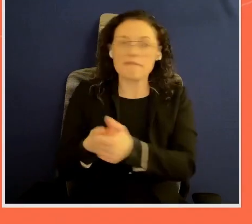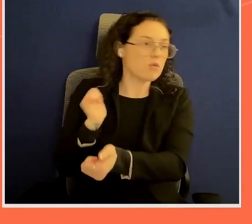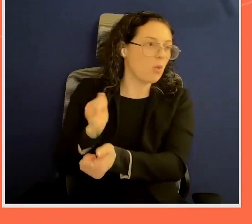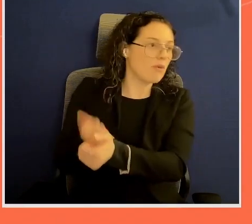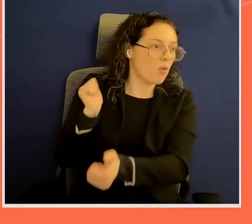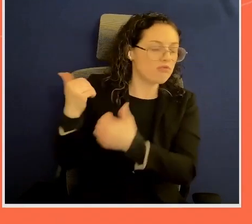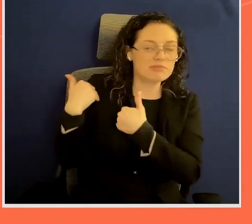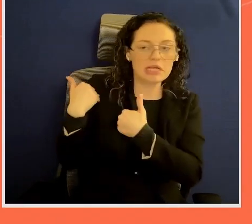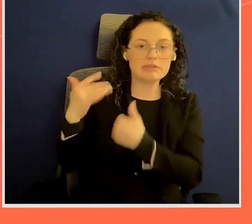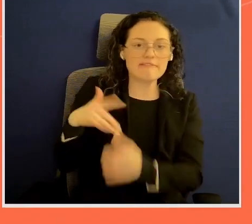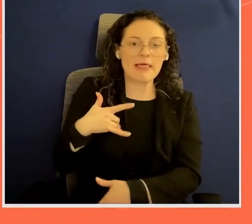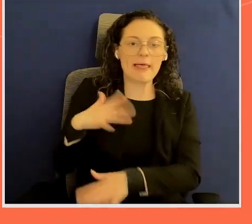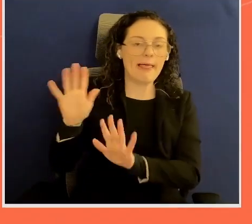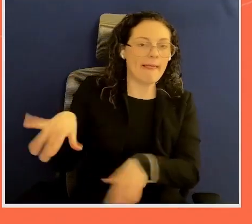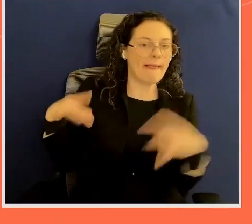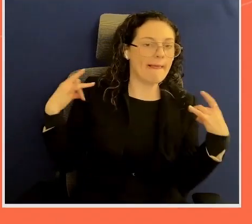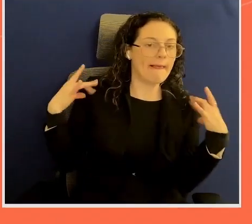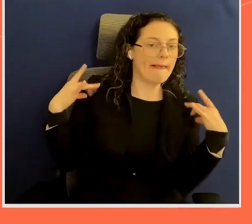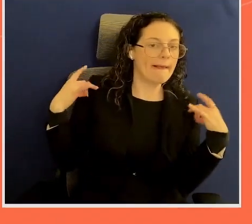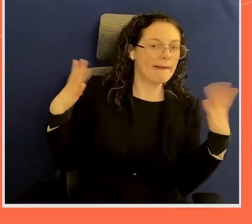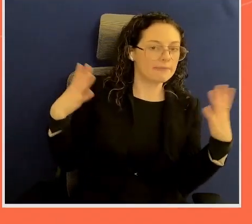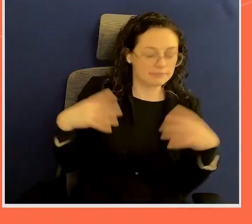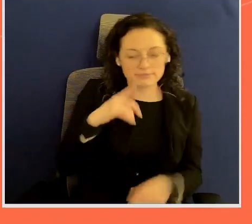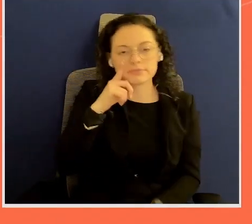climate crisis and